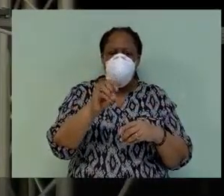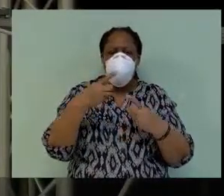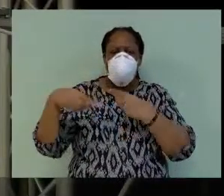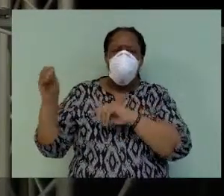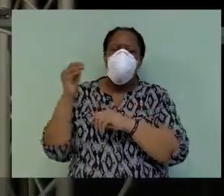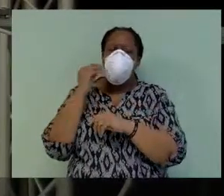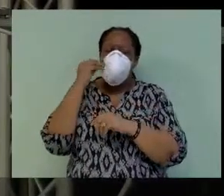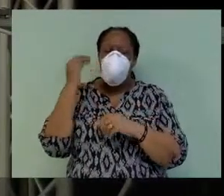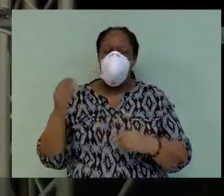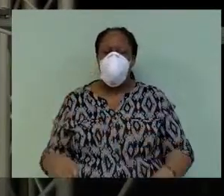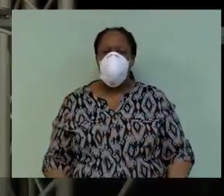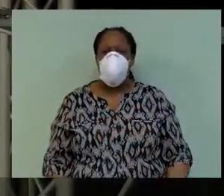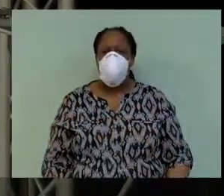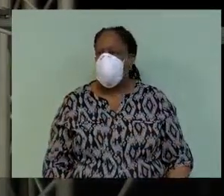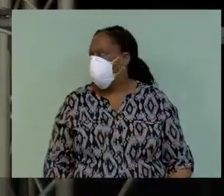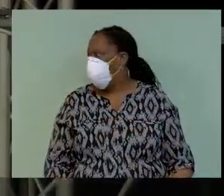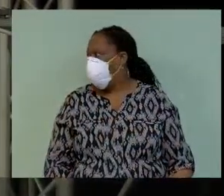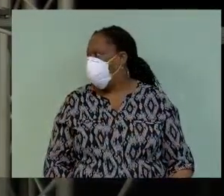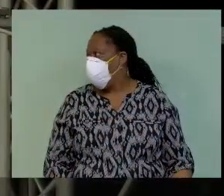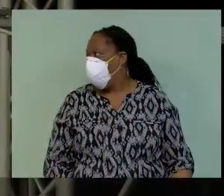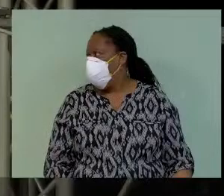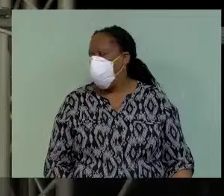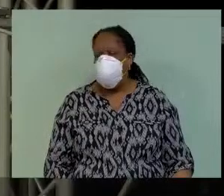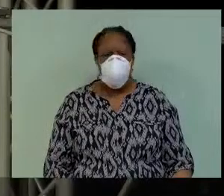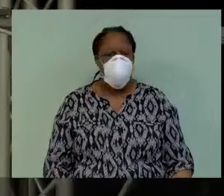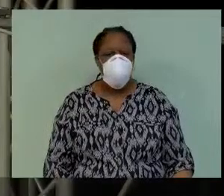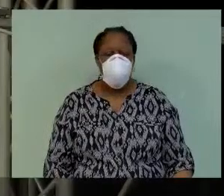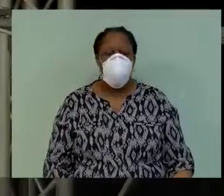6. Huh?